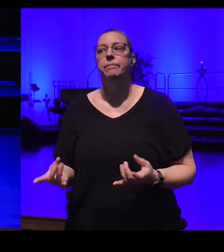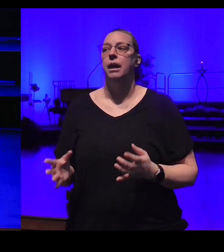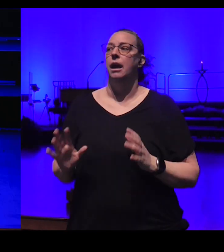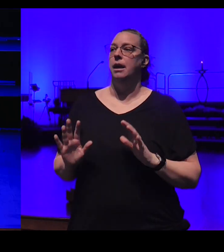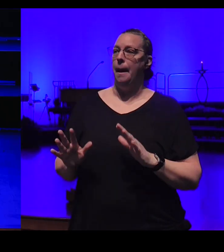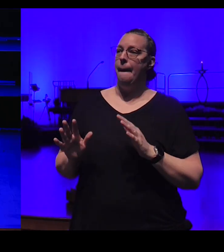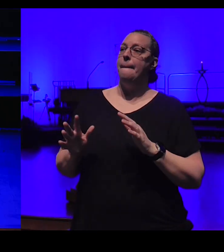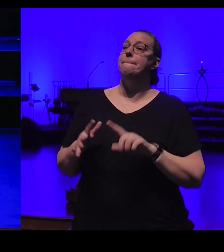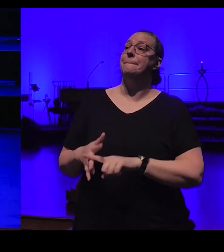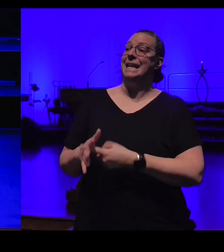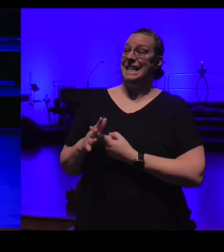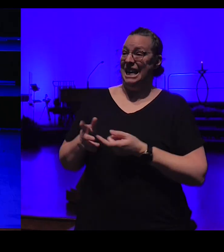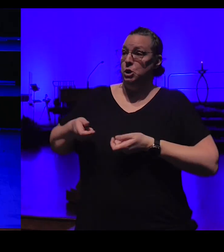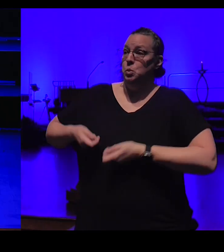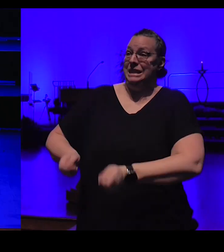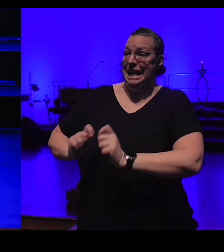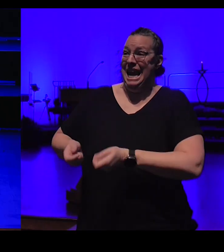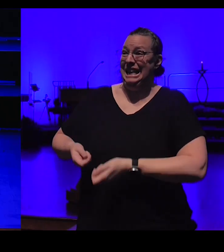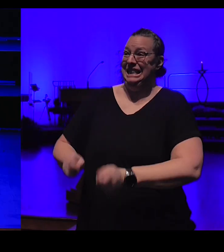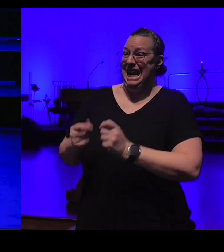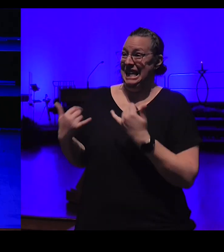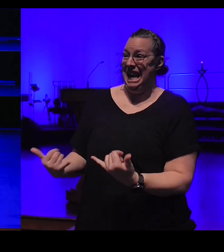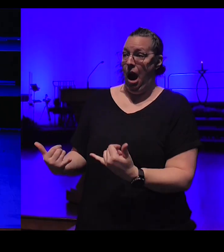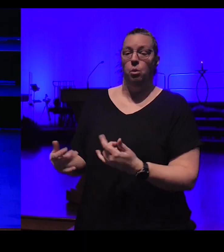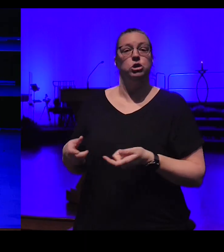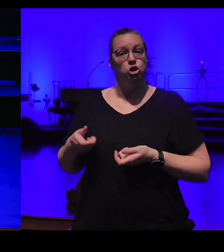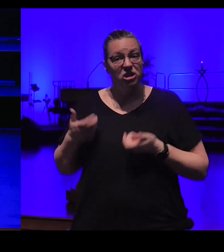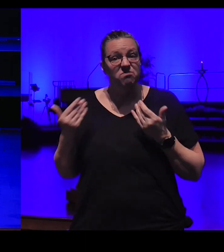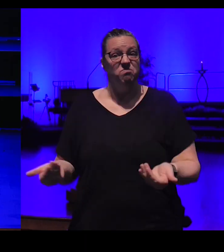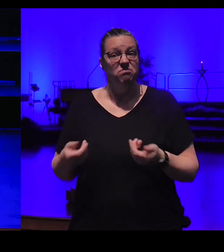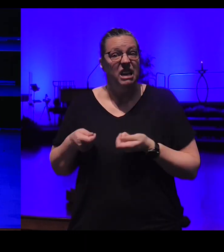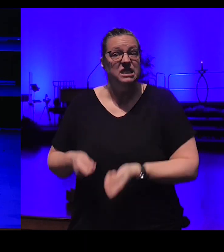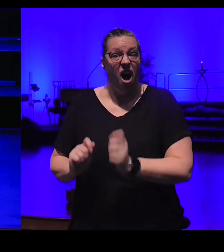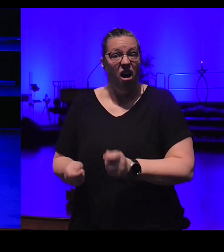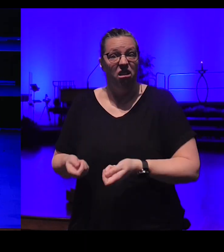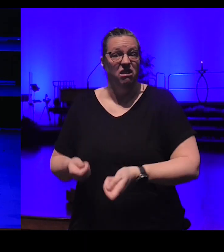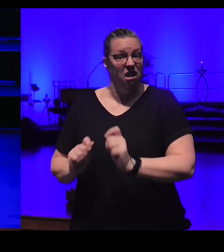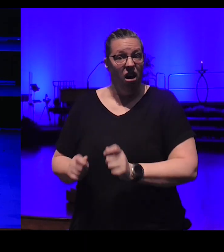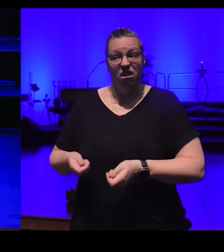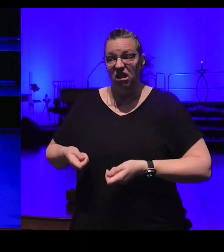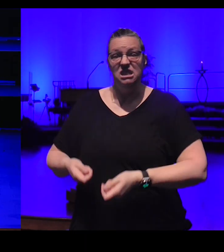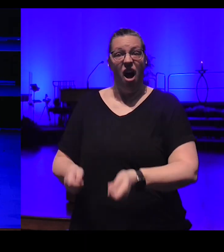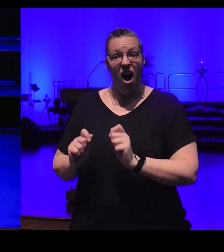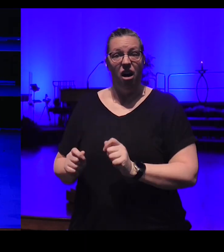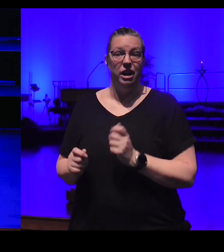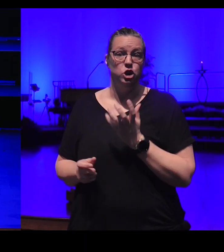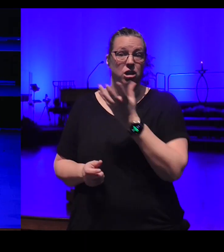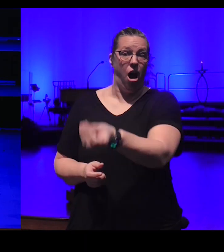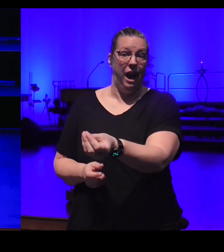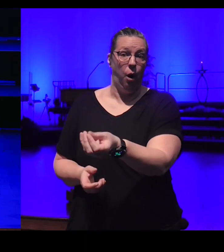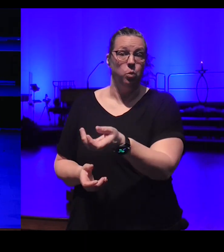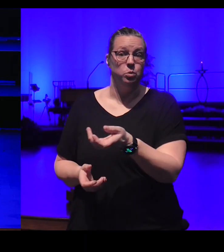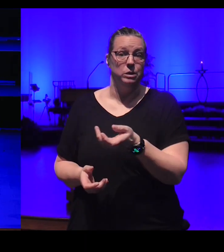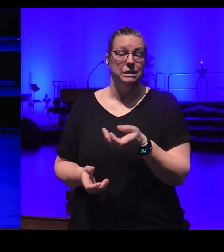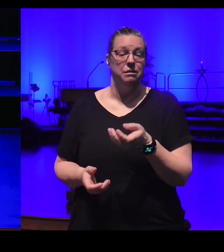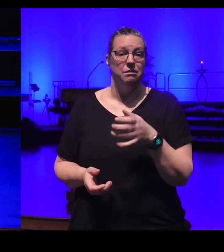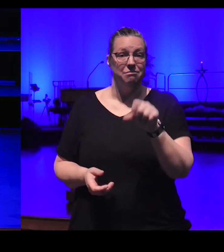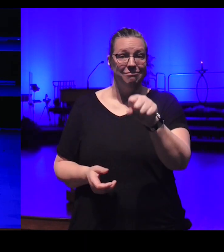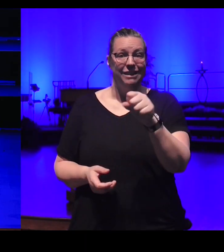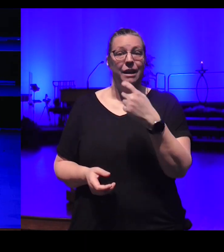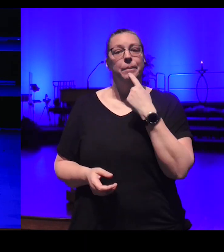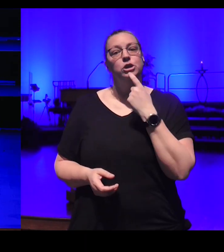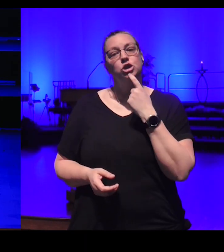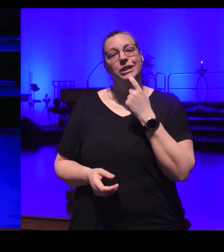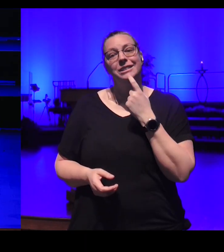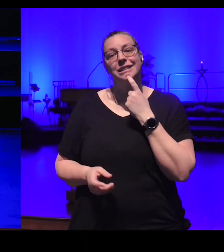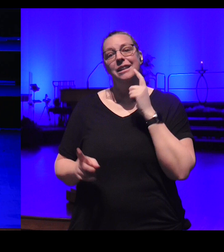to dig and dig fast and dig now. And she dug herself out of that. But she said that the whole point